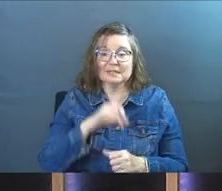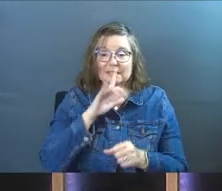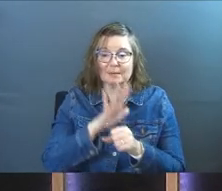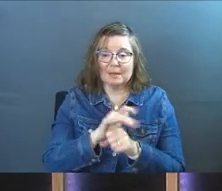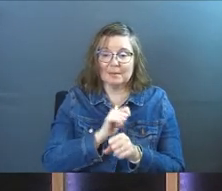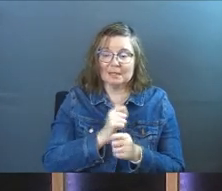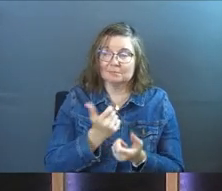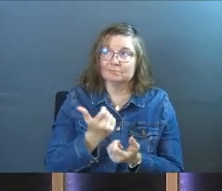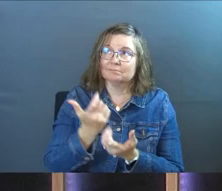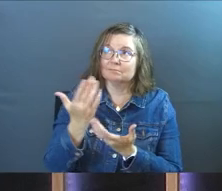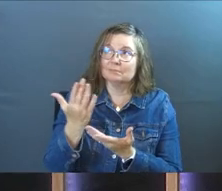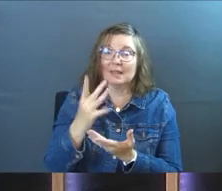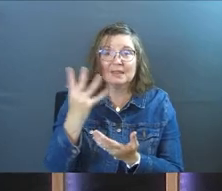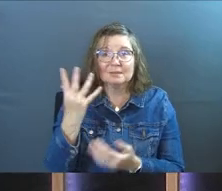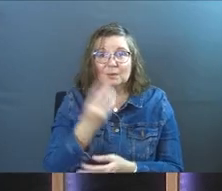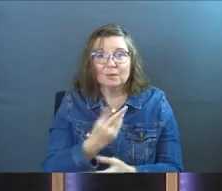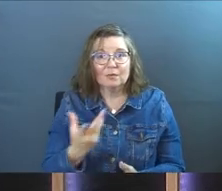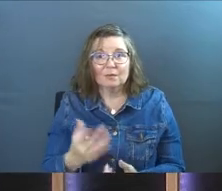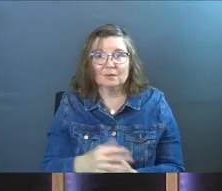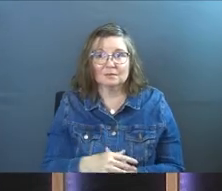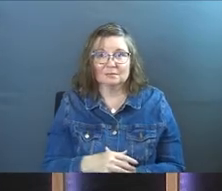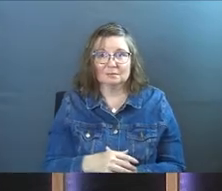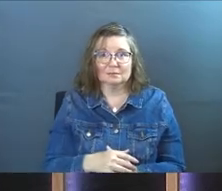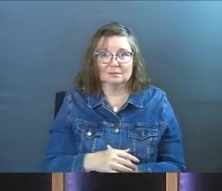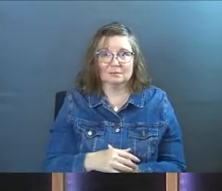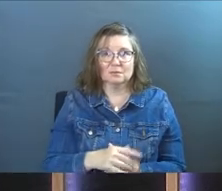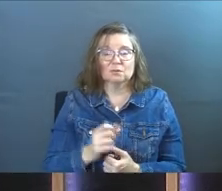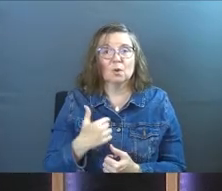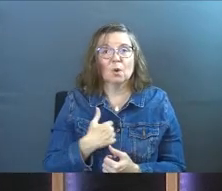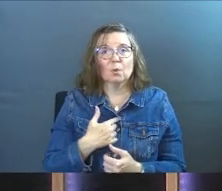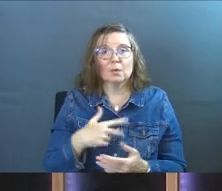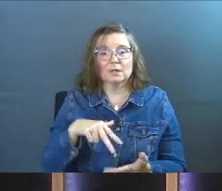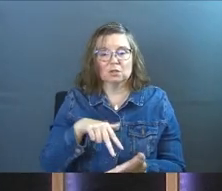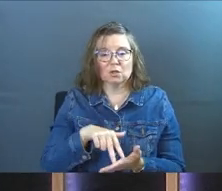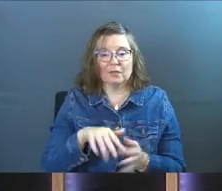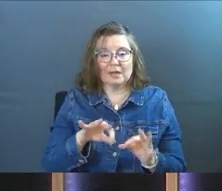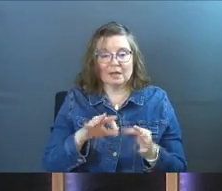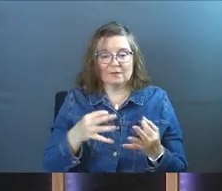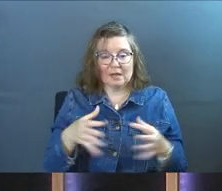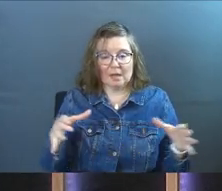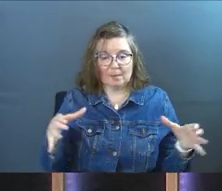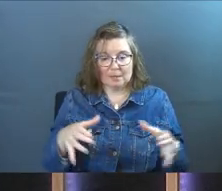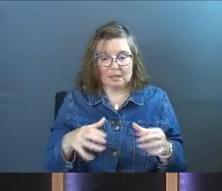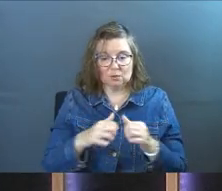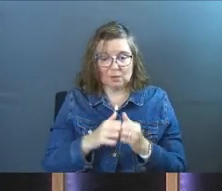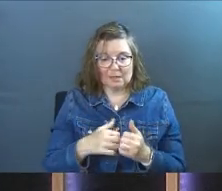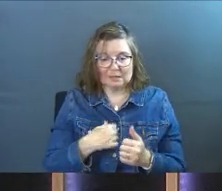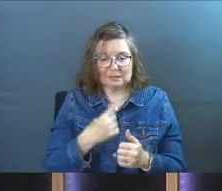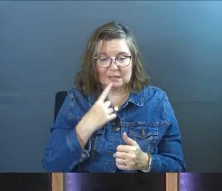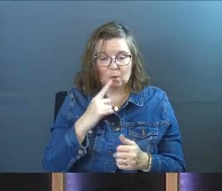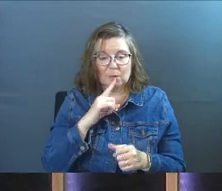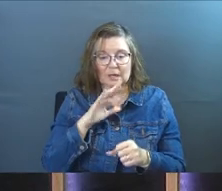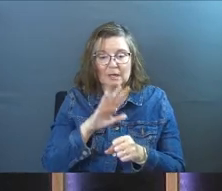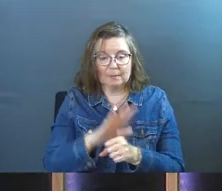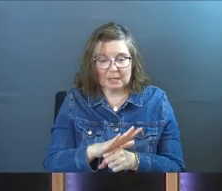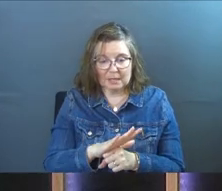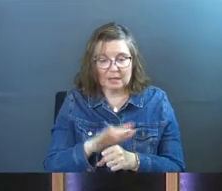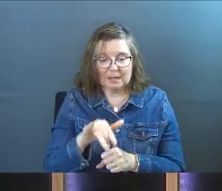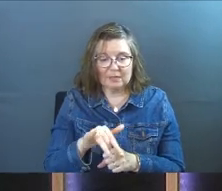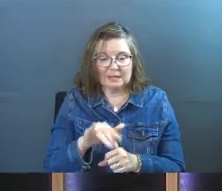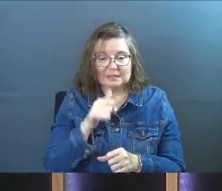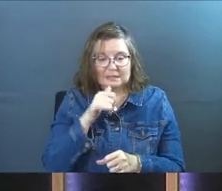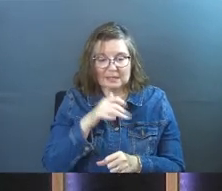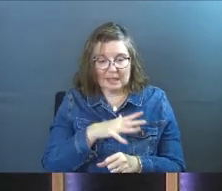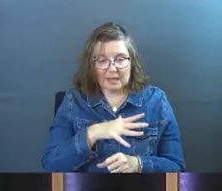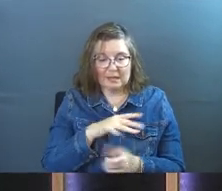committing myself to you." Isn't that beautiful? And so we stood there as a family together and said, "We're going to commit this